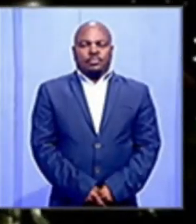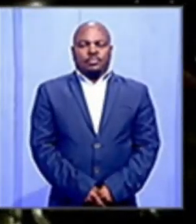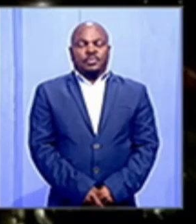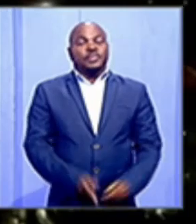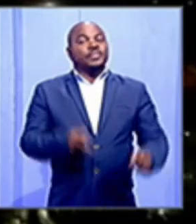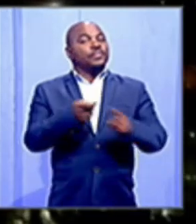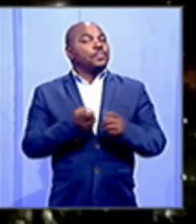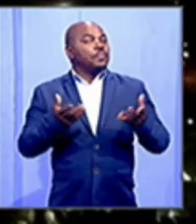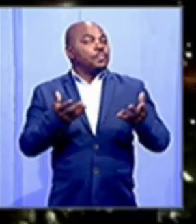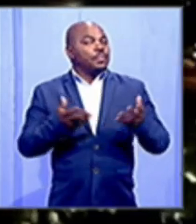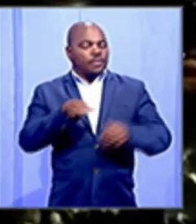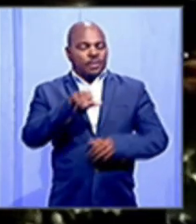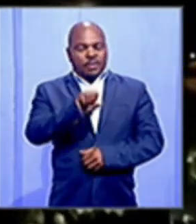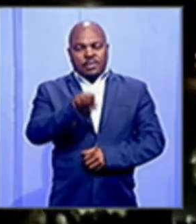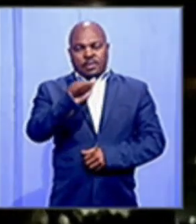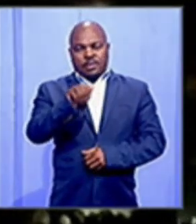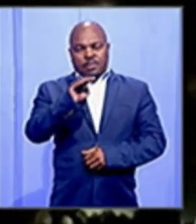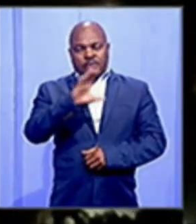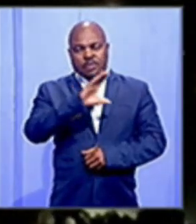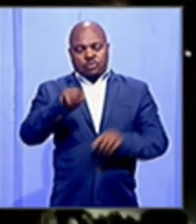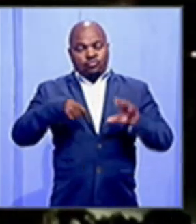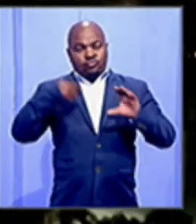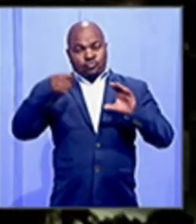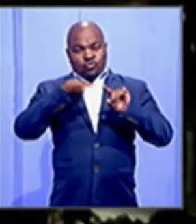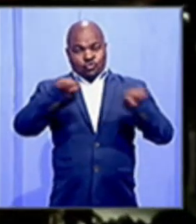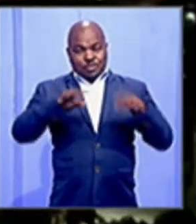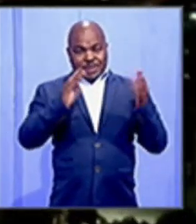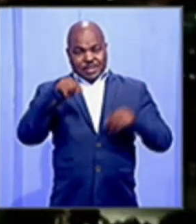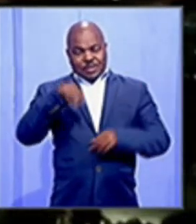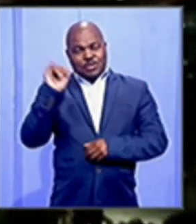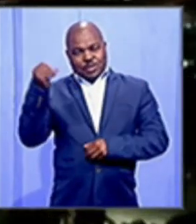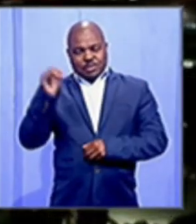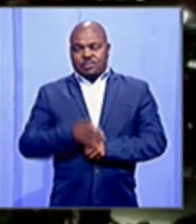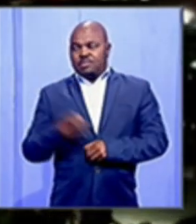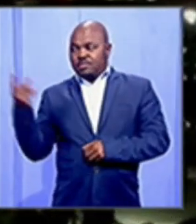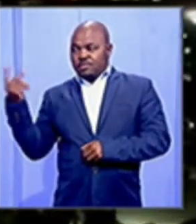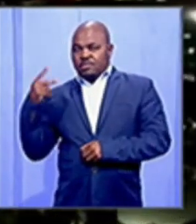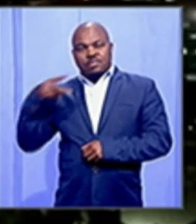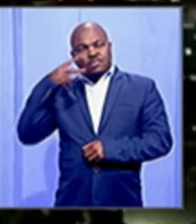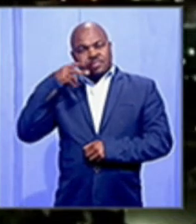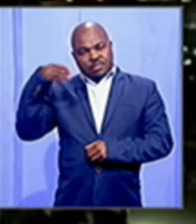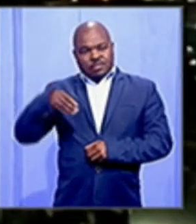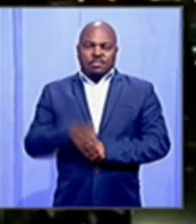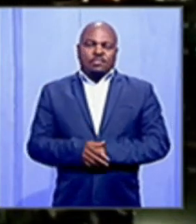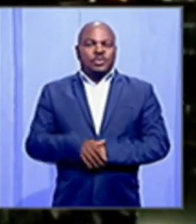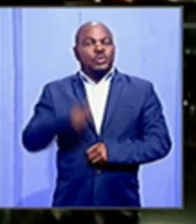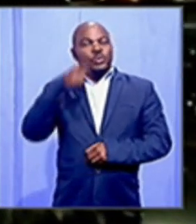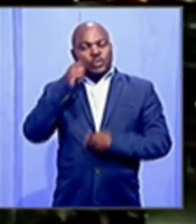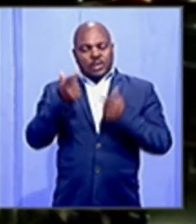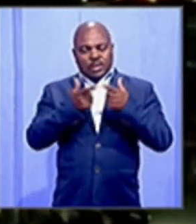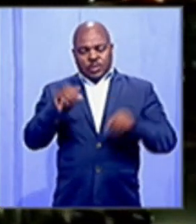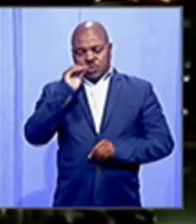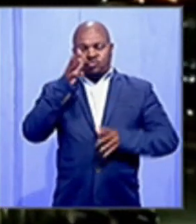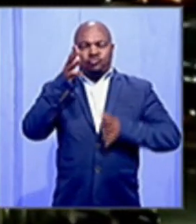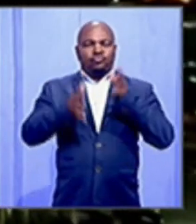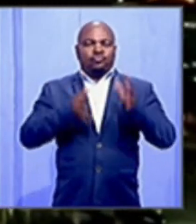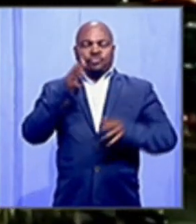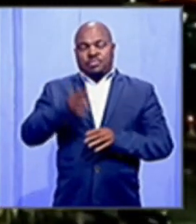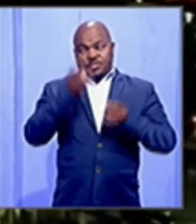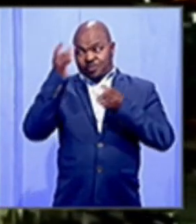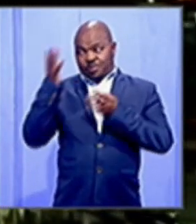Ka tlhamalalo go tswa SABC Studio 10 Auckland Park, Johannesburg. Nna le Augustine Letlalo re go tlisetsa kgaso ya dikgang tsa Setswana. Ha re